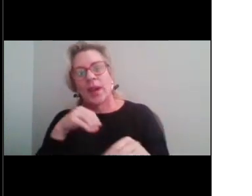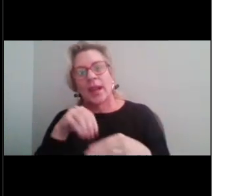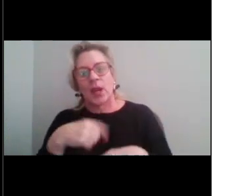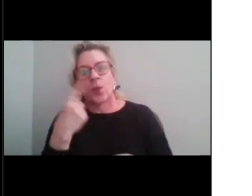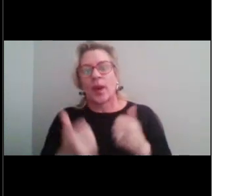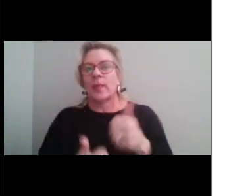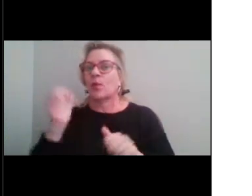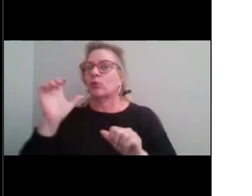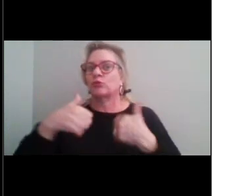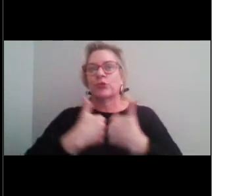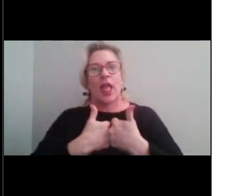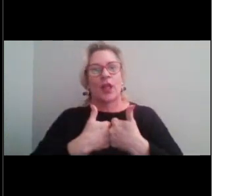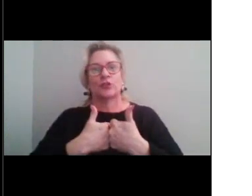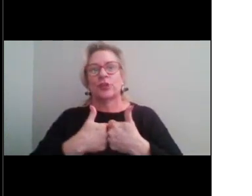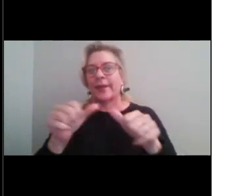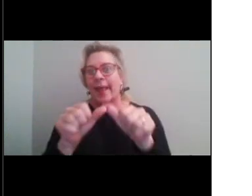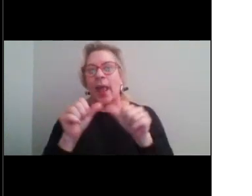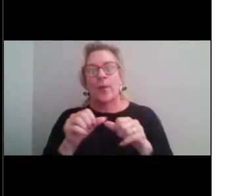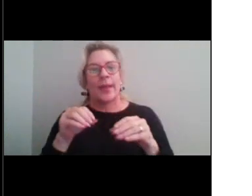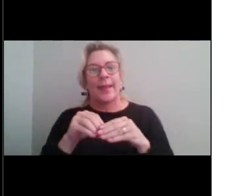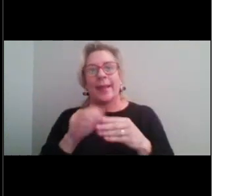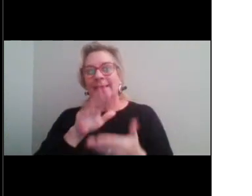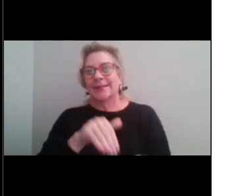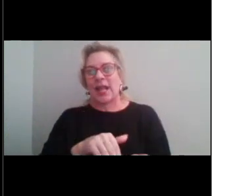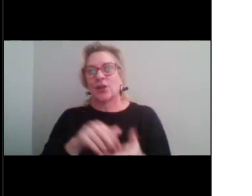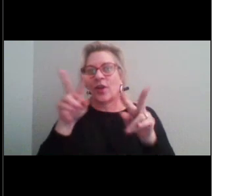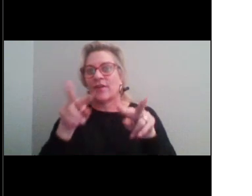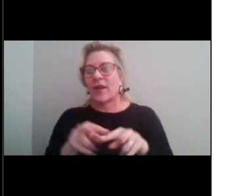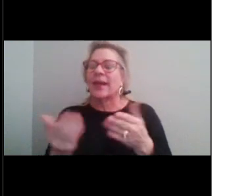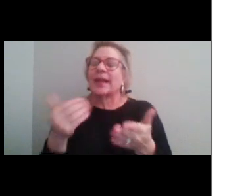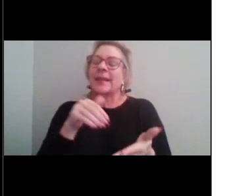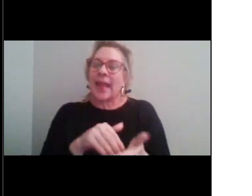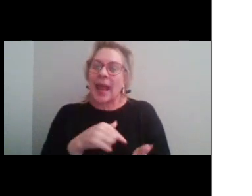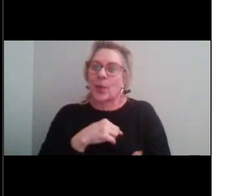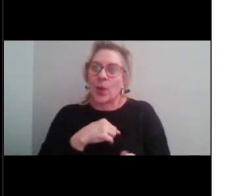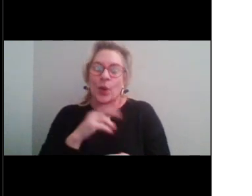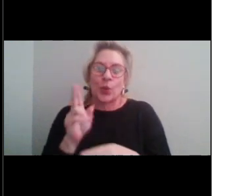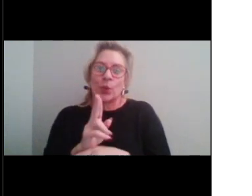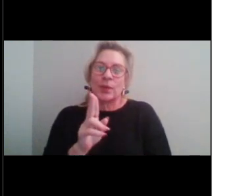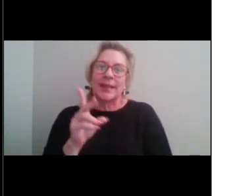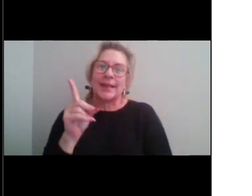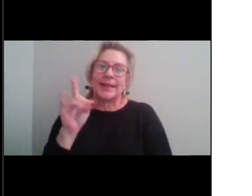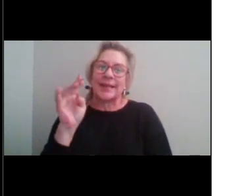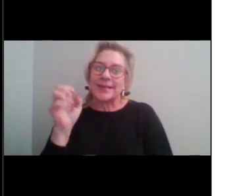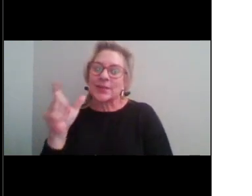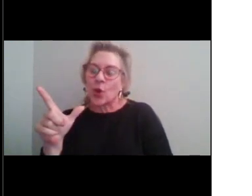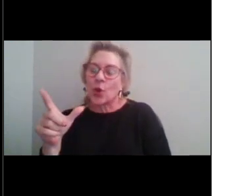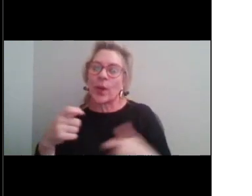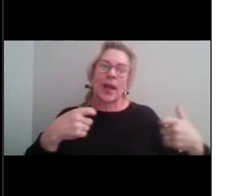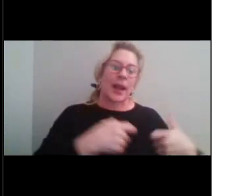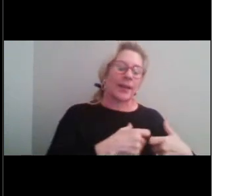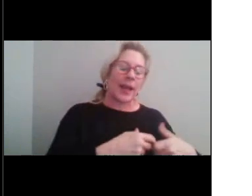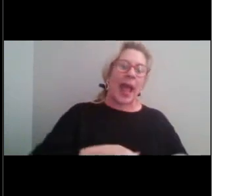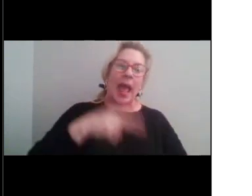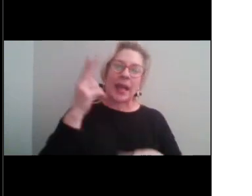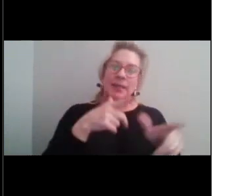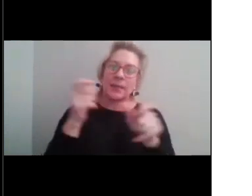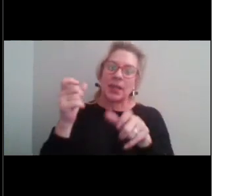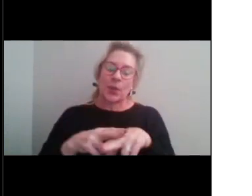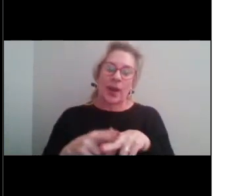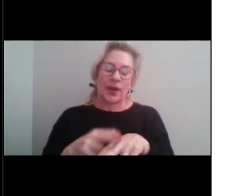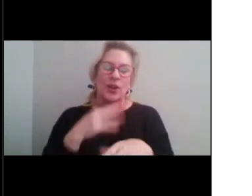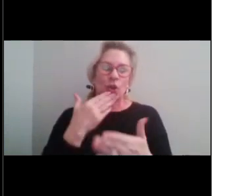most challenging air basins in the country, in the Central Valley, and again, replacing diesel with renewable electrified high-speed rail is a great